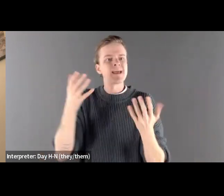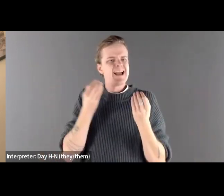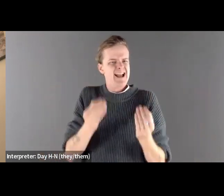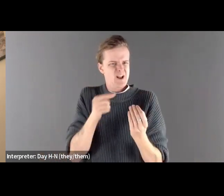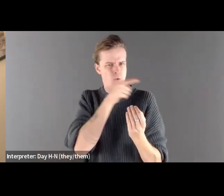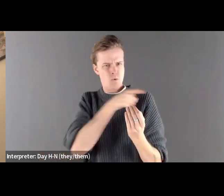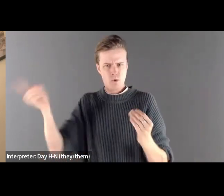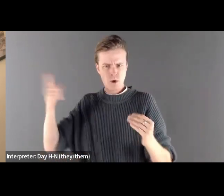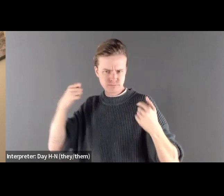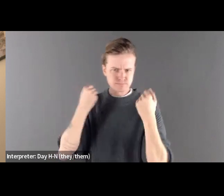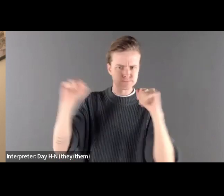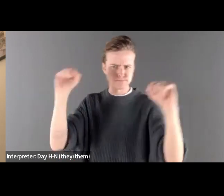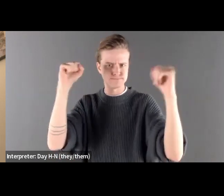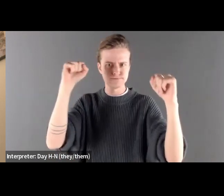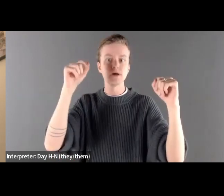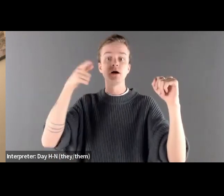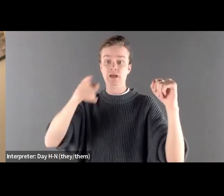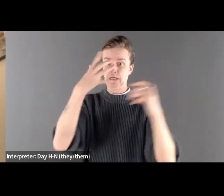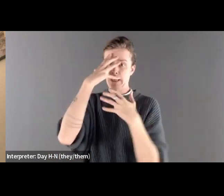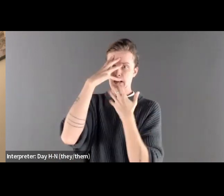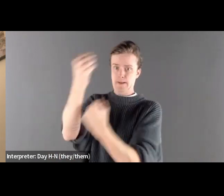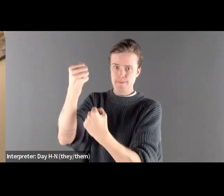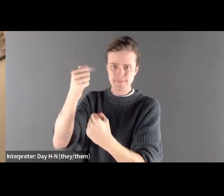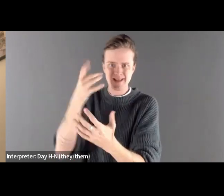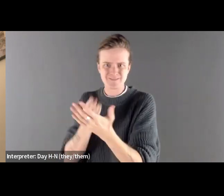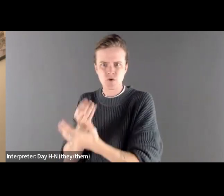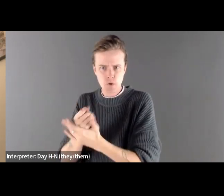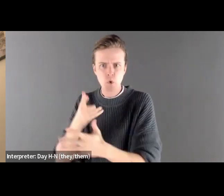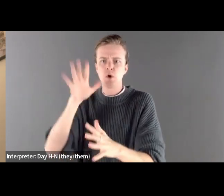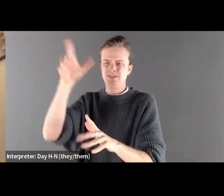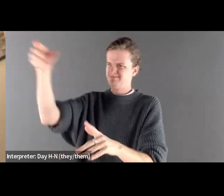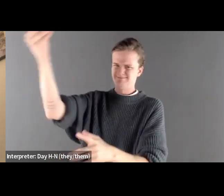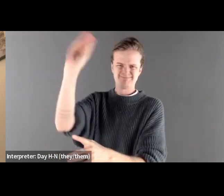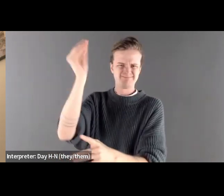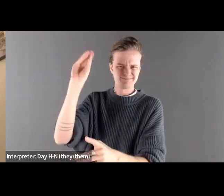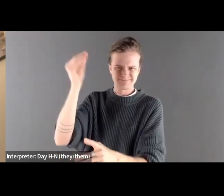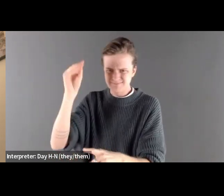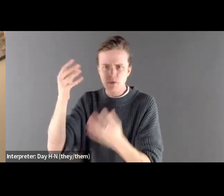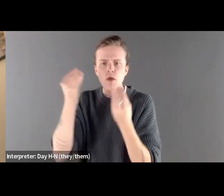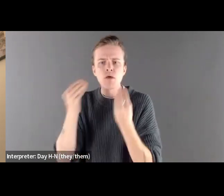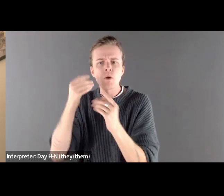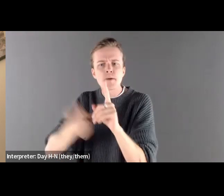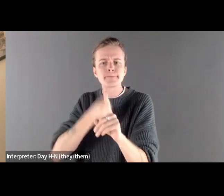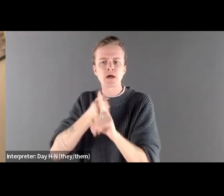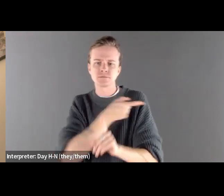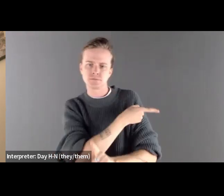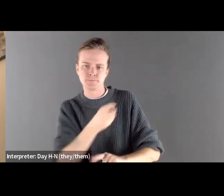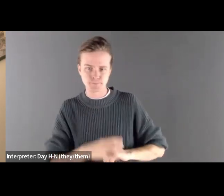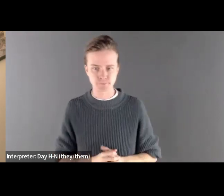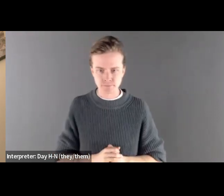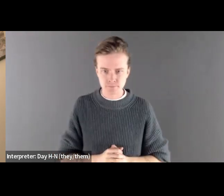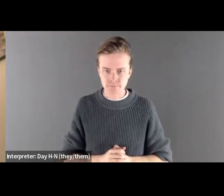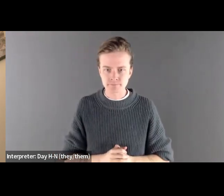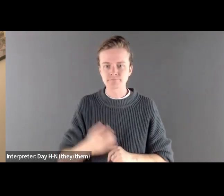racialized communities who are working on racial justice. So amongst other things, I've been leading up our work together with our